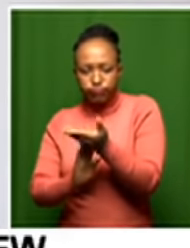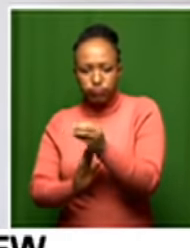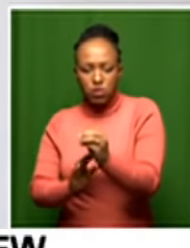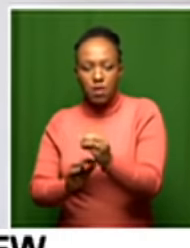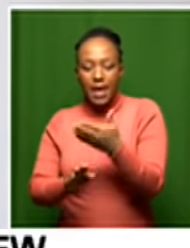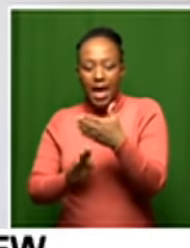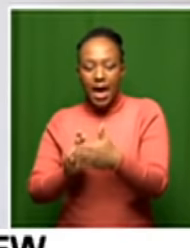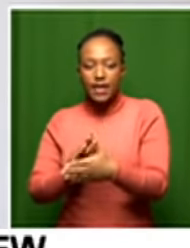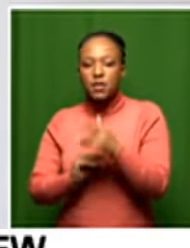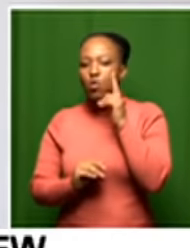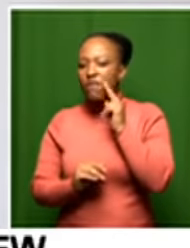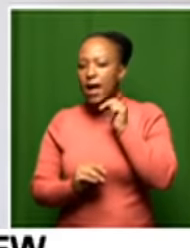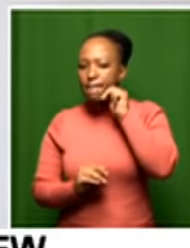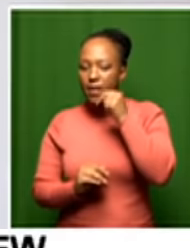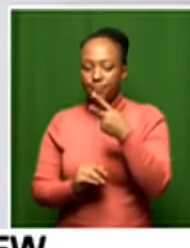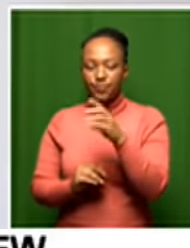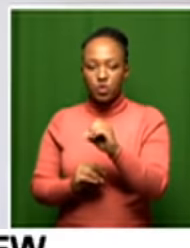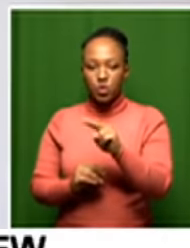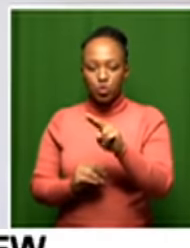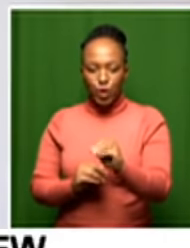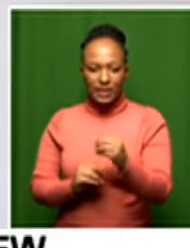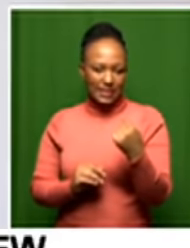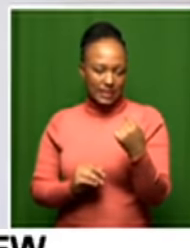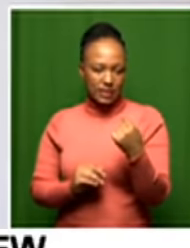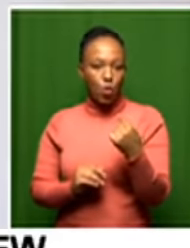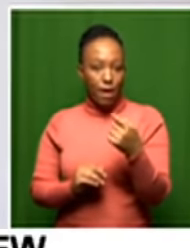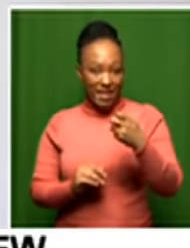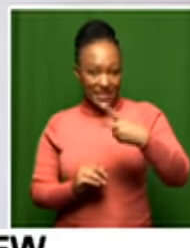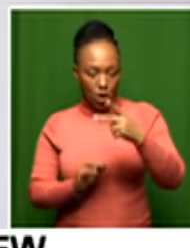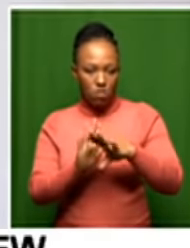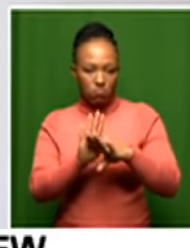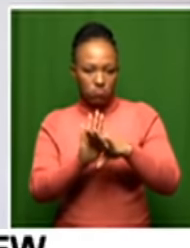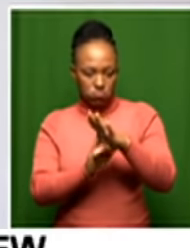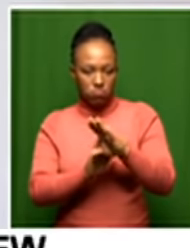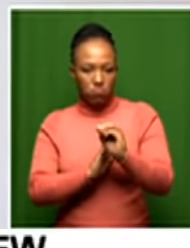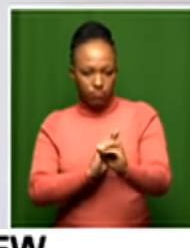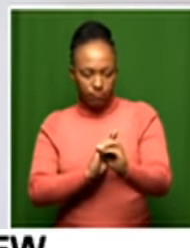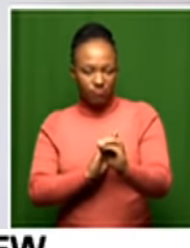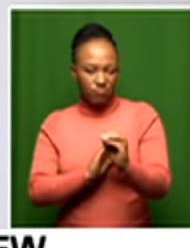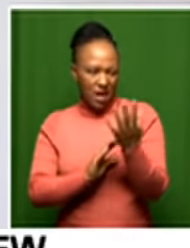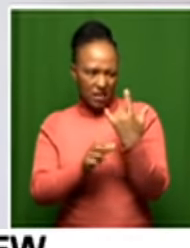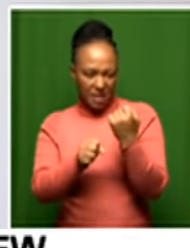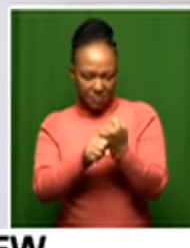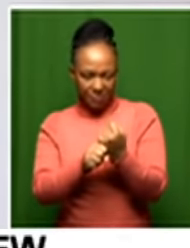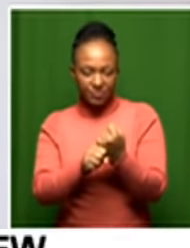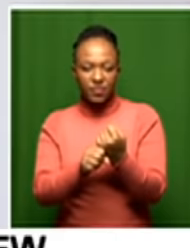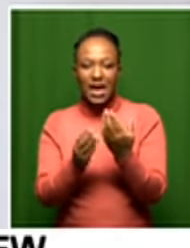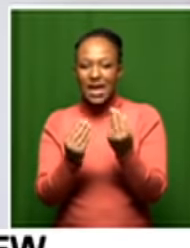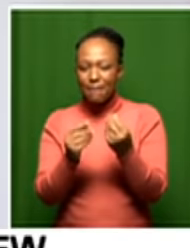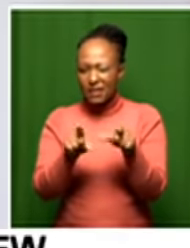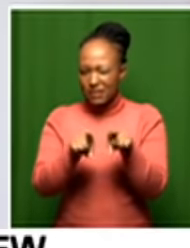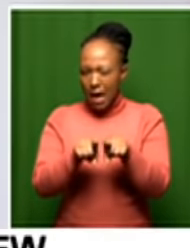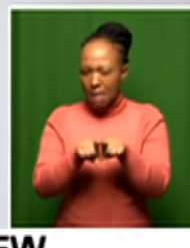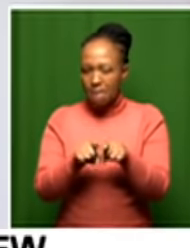the end of November 2020 as we were entering the second wave back then. And then similar number